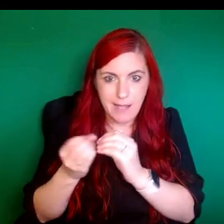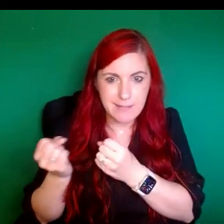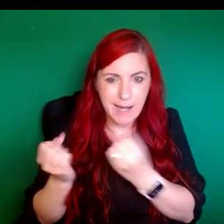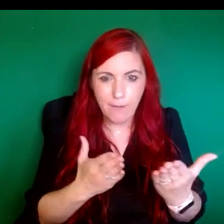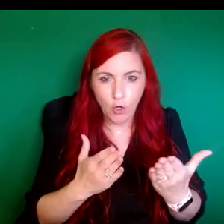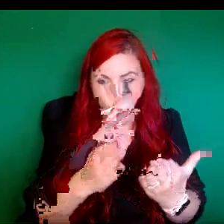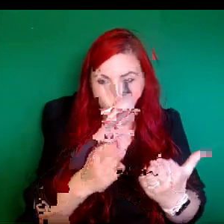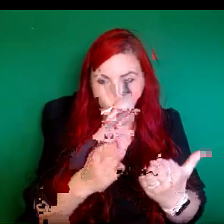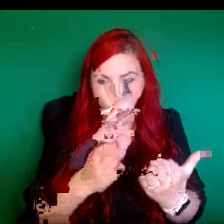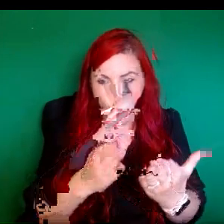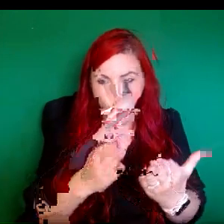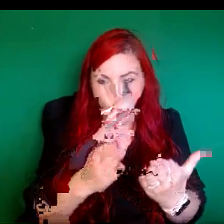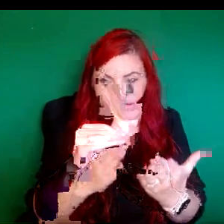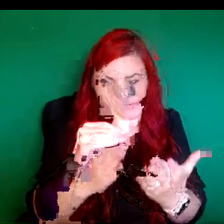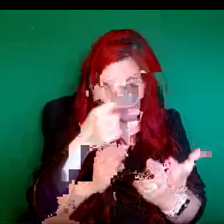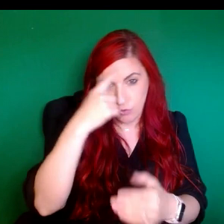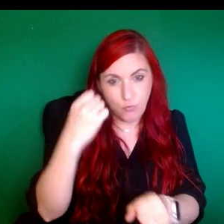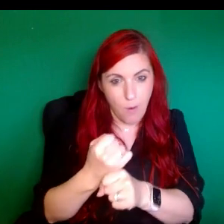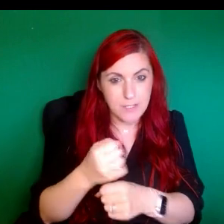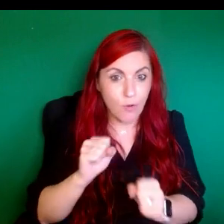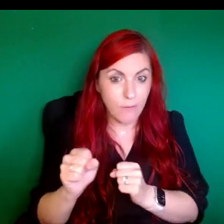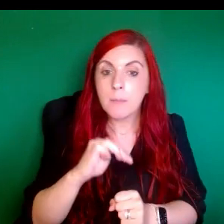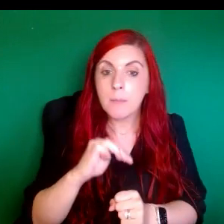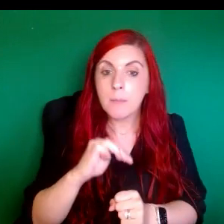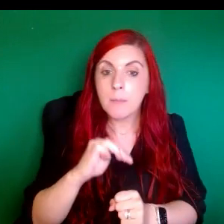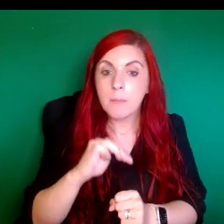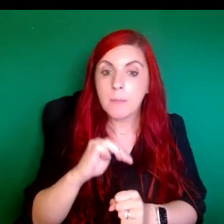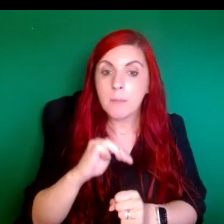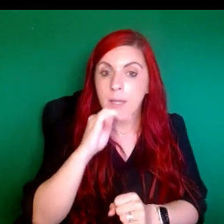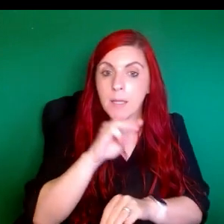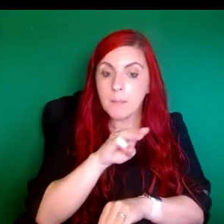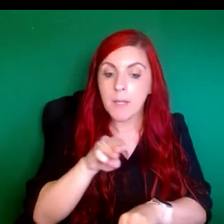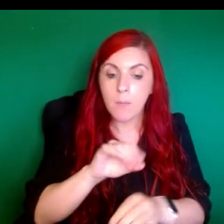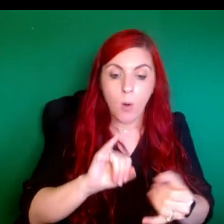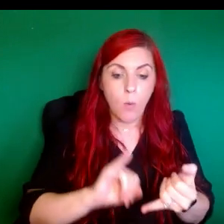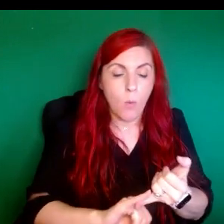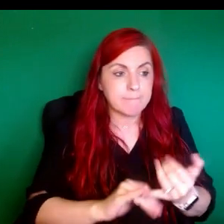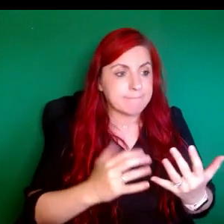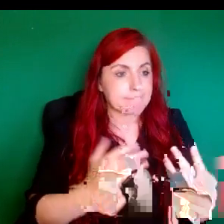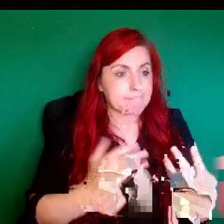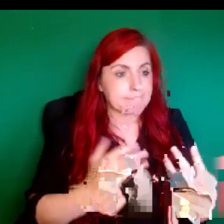how we design and deliver services, so that